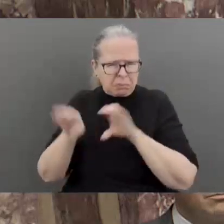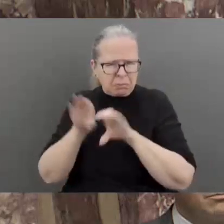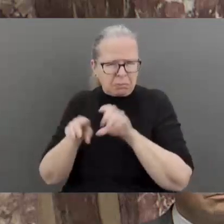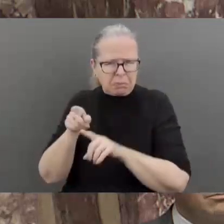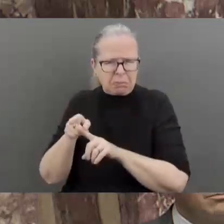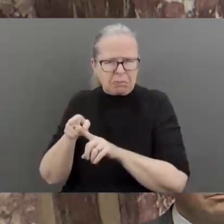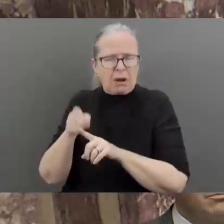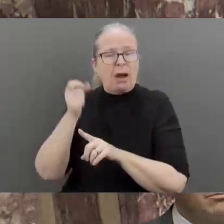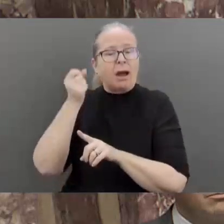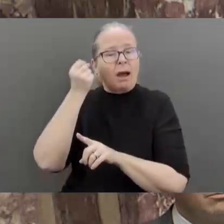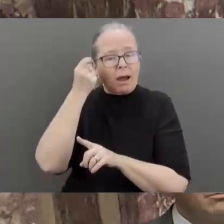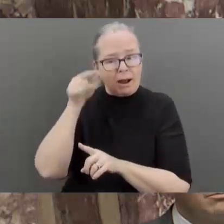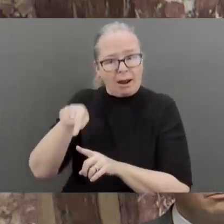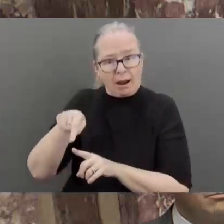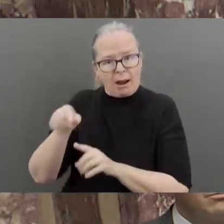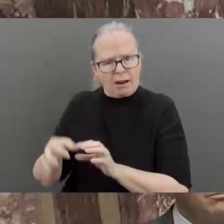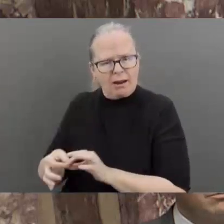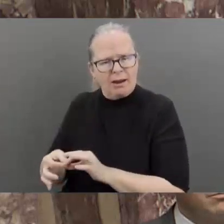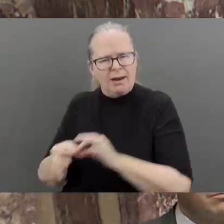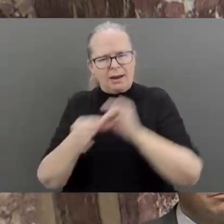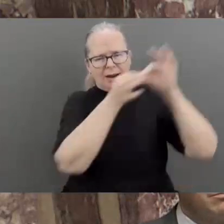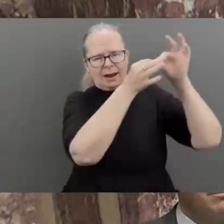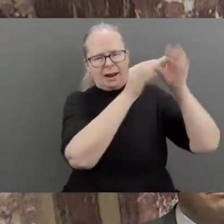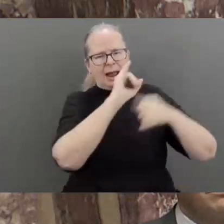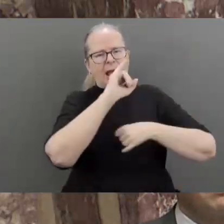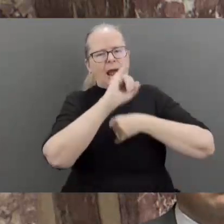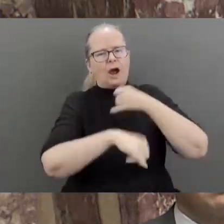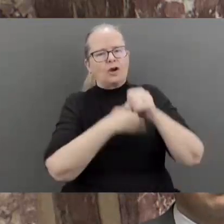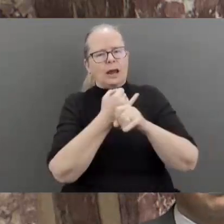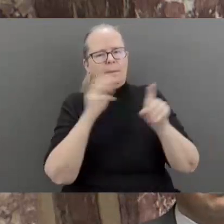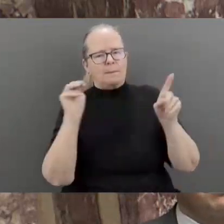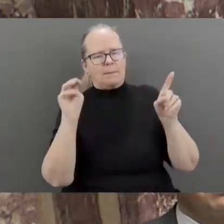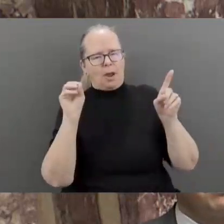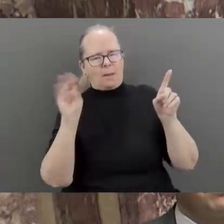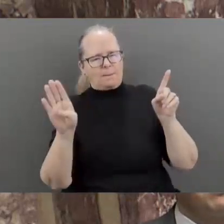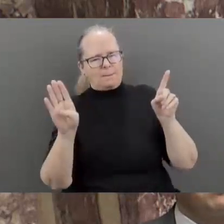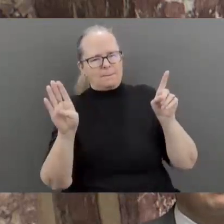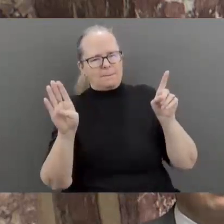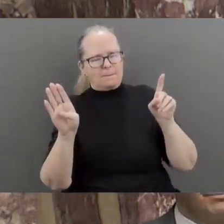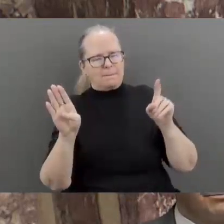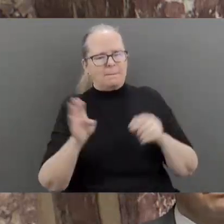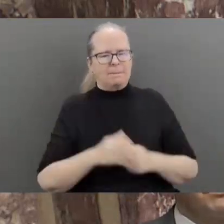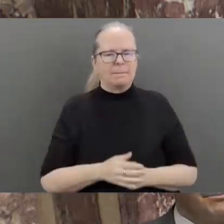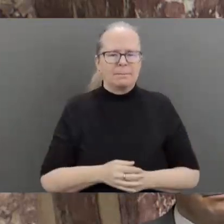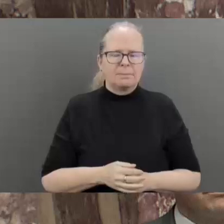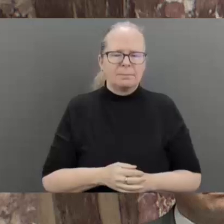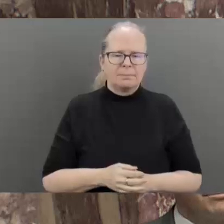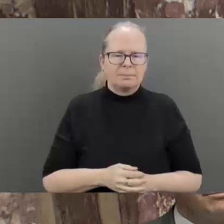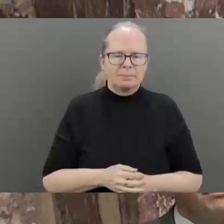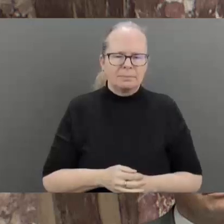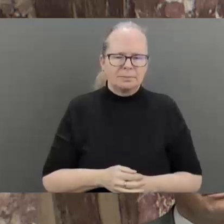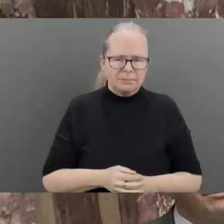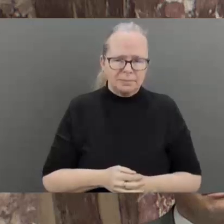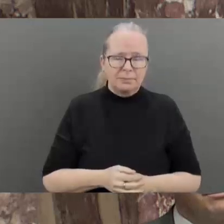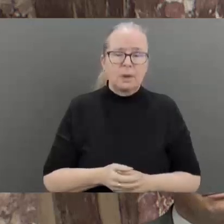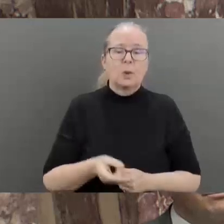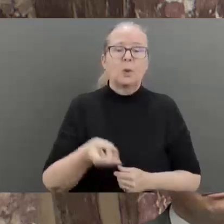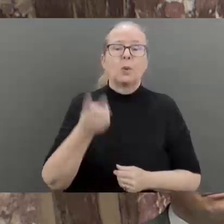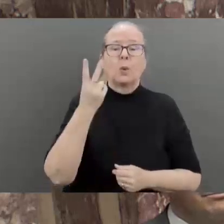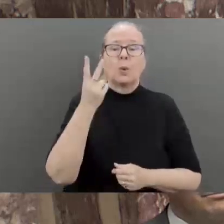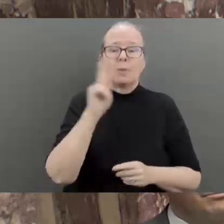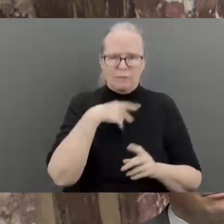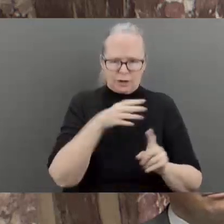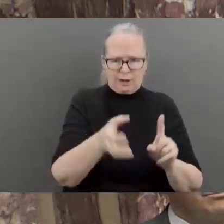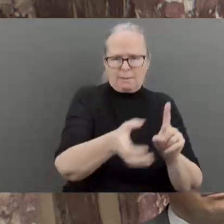know that 2 suspects were arrested, and then surprise, surprise, then released. How did this